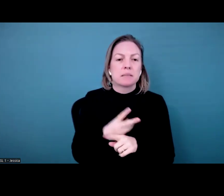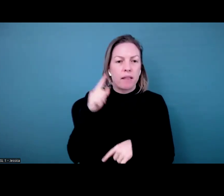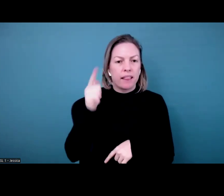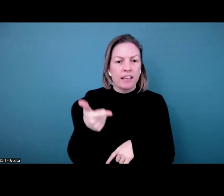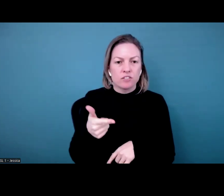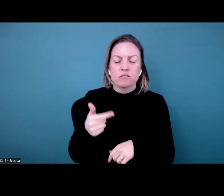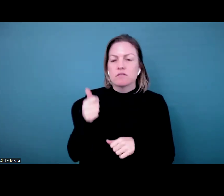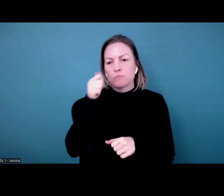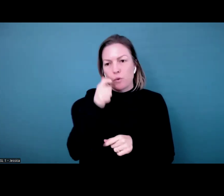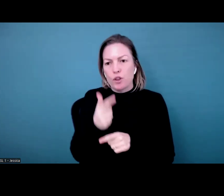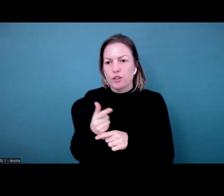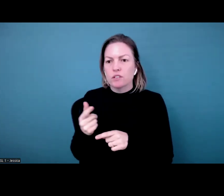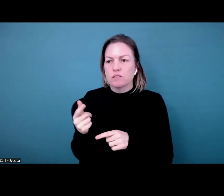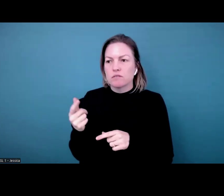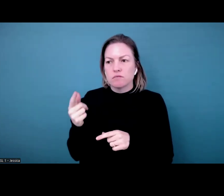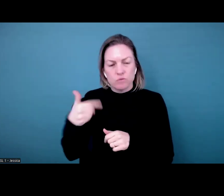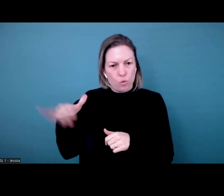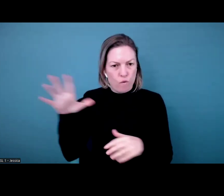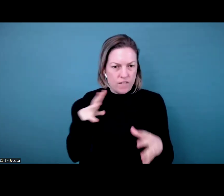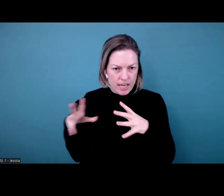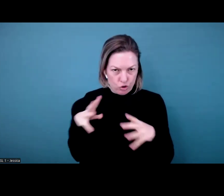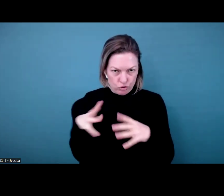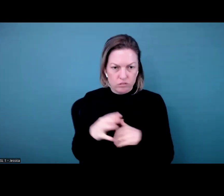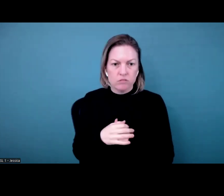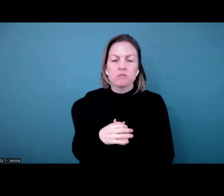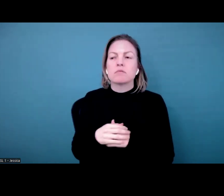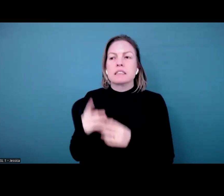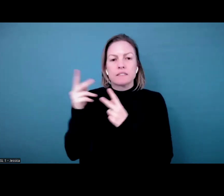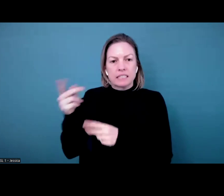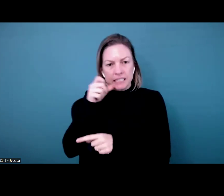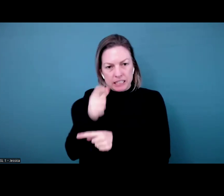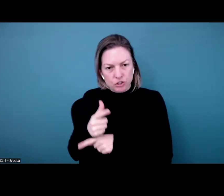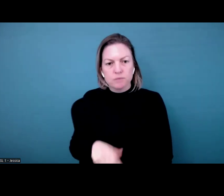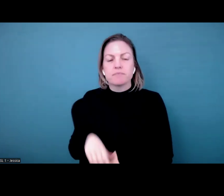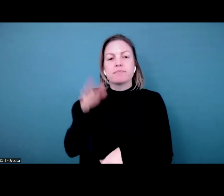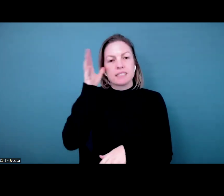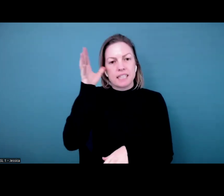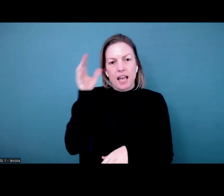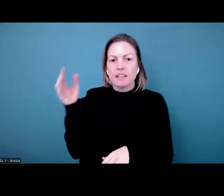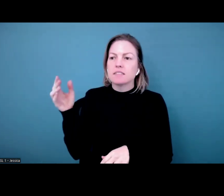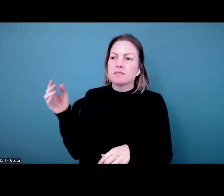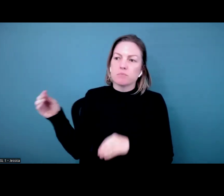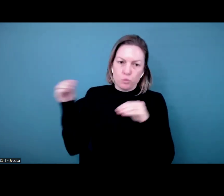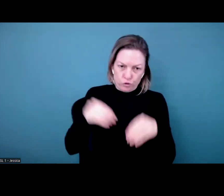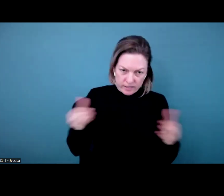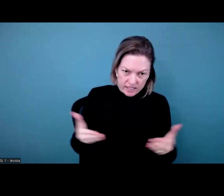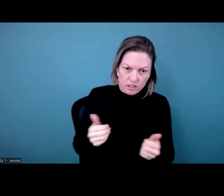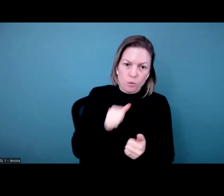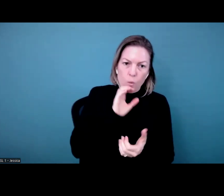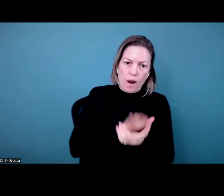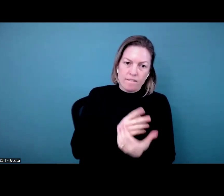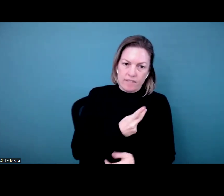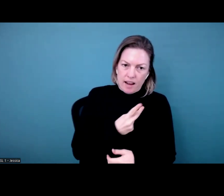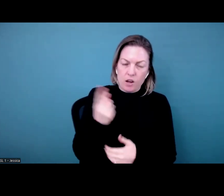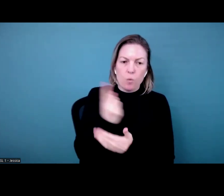had to go visit. He had to take a vacation, get a break. He went to visit my sister, and my dad came to live with my wife and I for a week. And